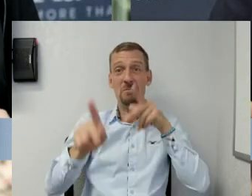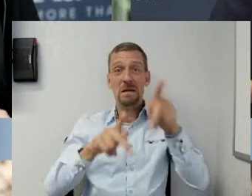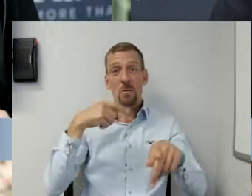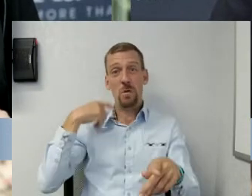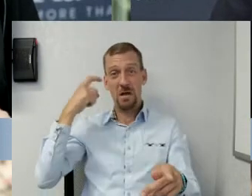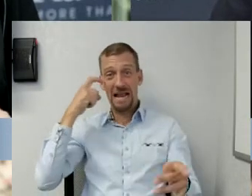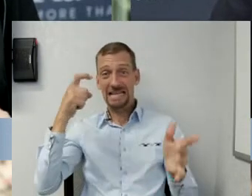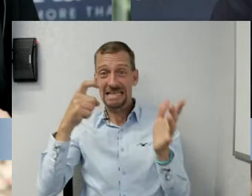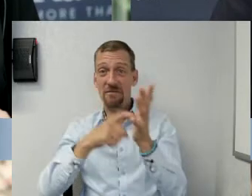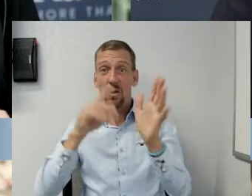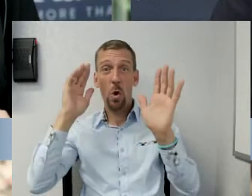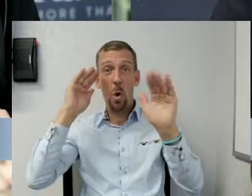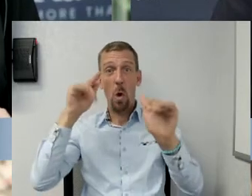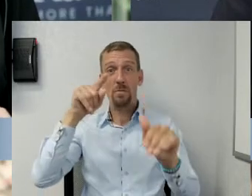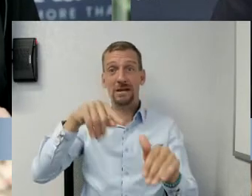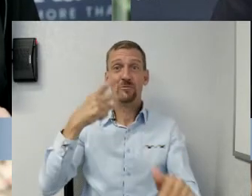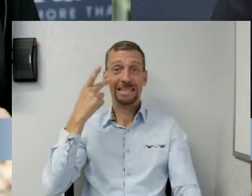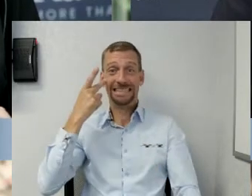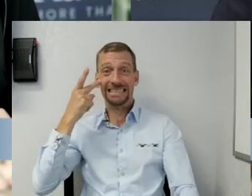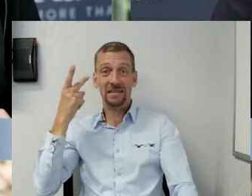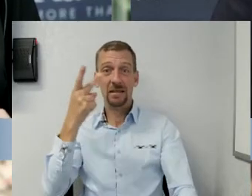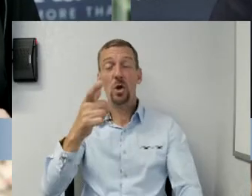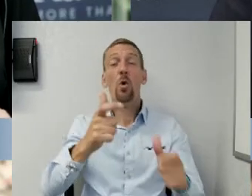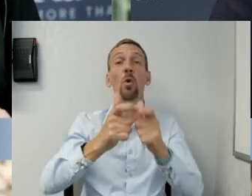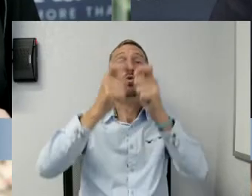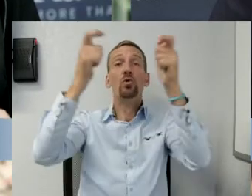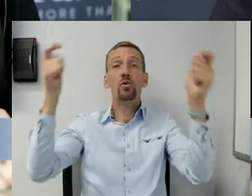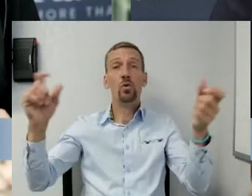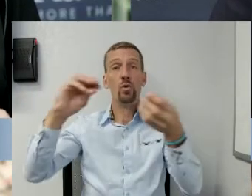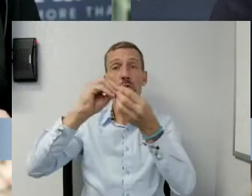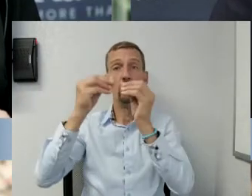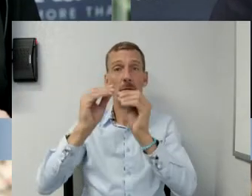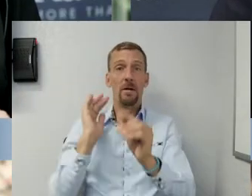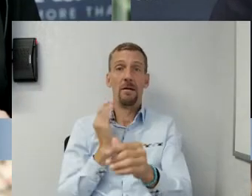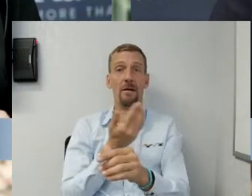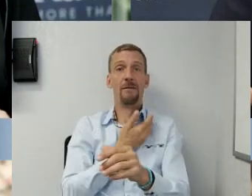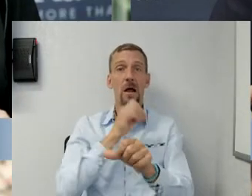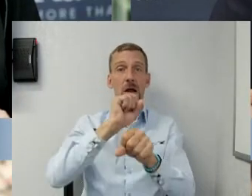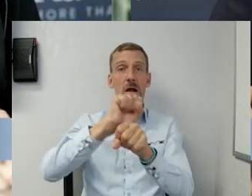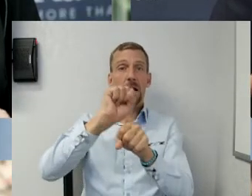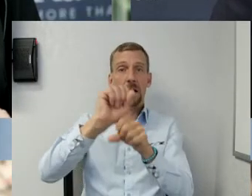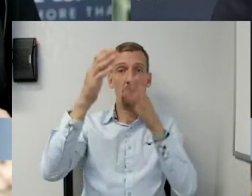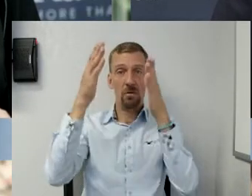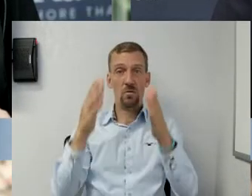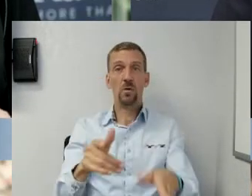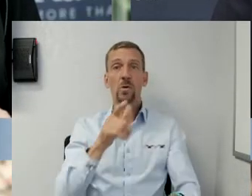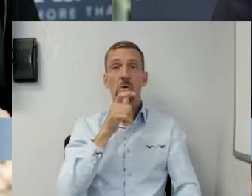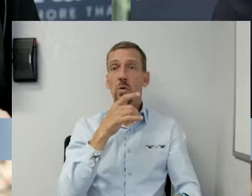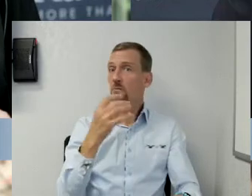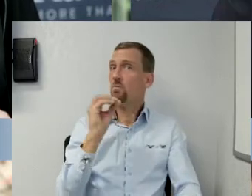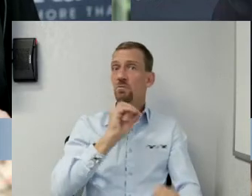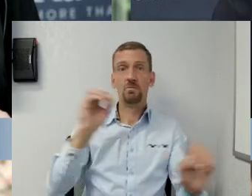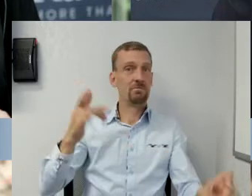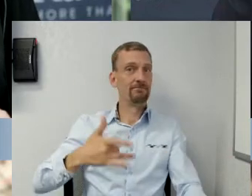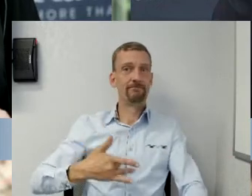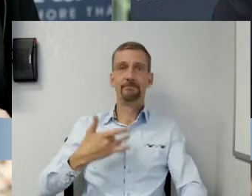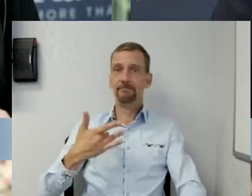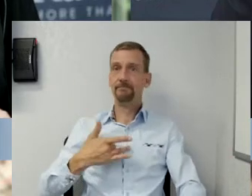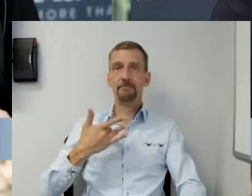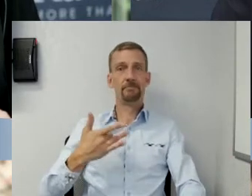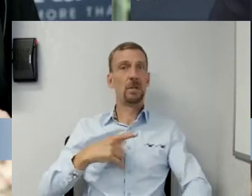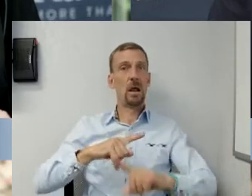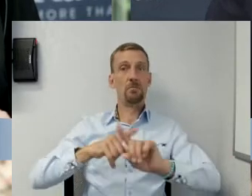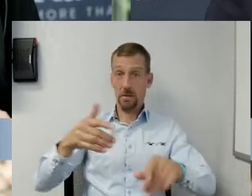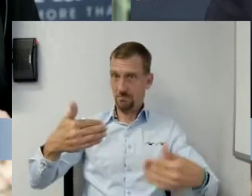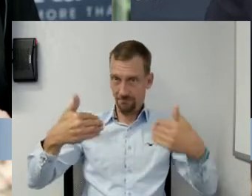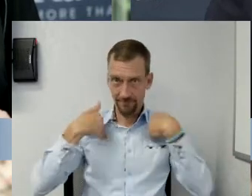were going to see a significant number of our employees that experienced no symptoms whatsoever, but